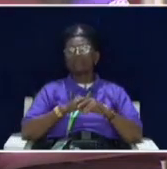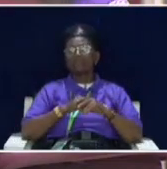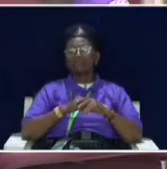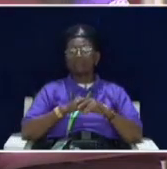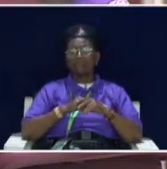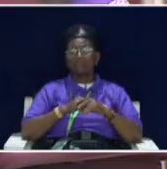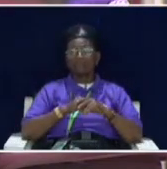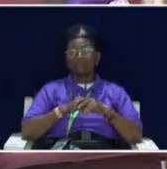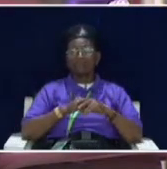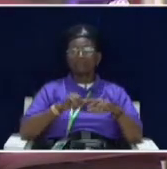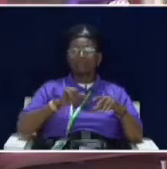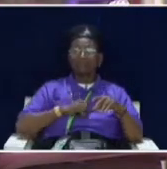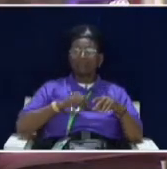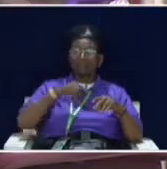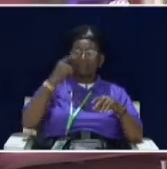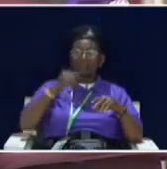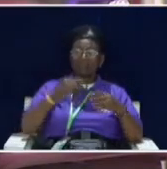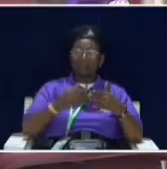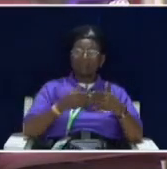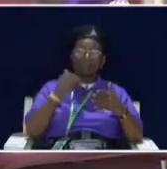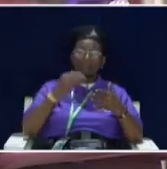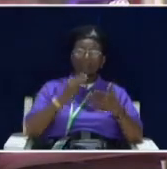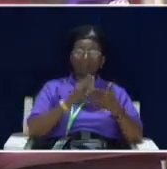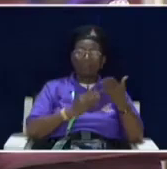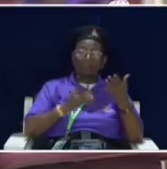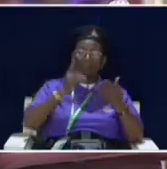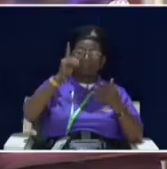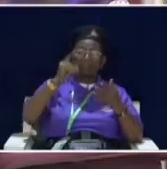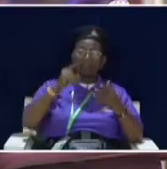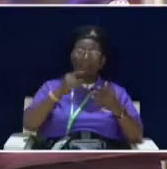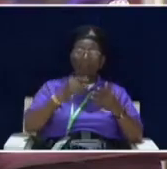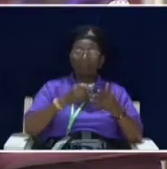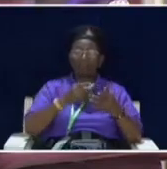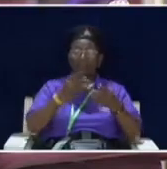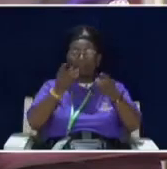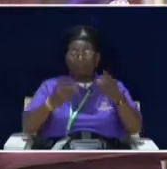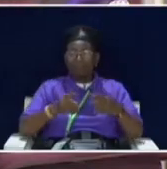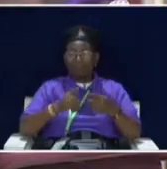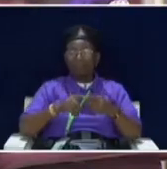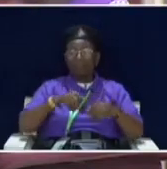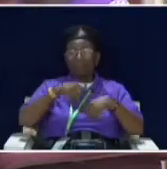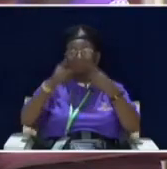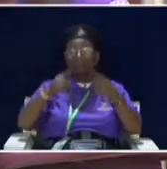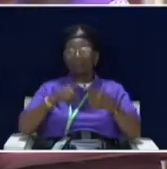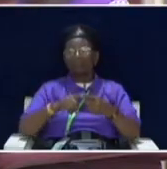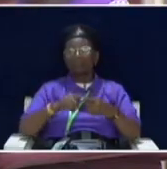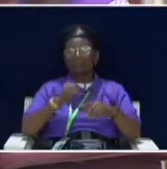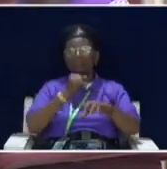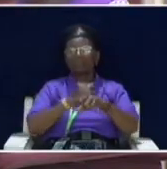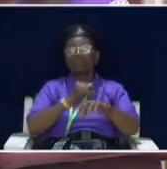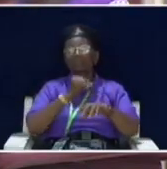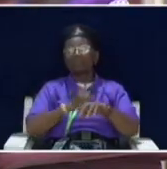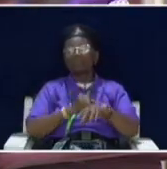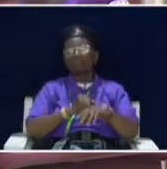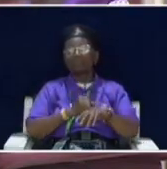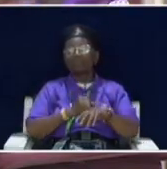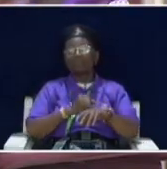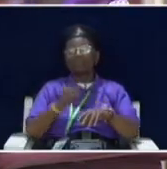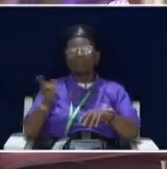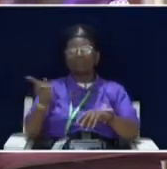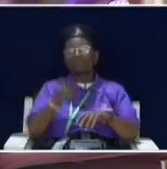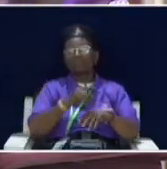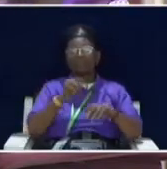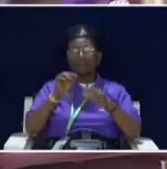Like I said before, somebody wanting to go to Ibadan, you can trek from Lagos to Ibadan, you will arrive. We